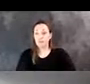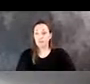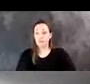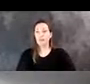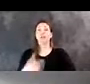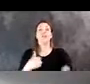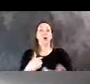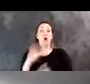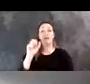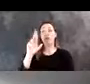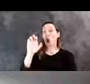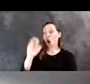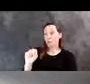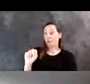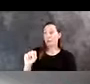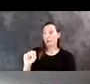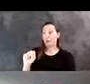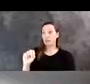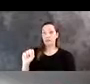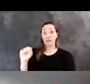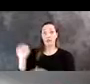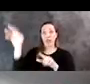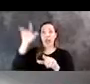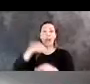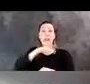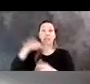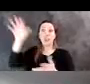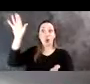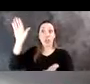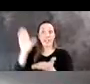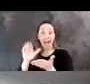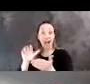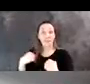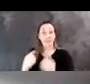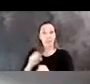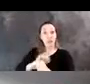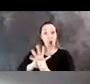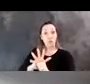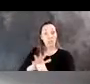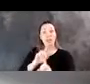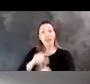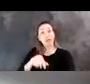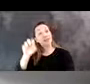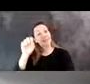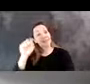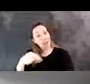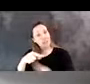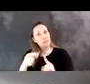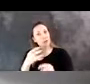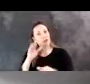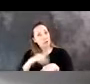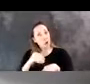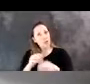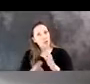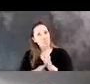COVID. And the answer is that they did for a little while, but they bounced back up and are expected to continue to rise. Basically,